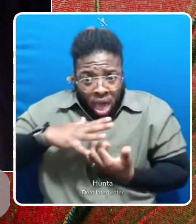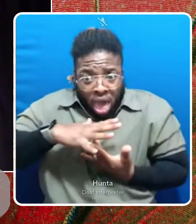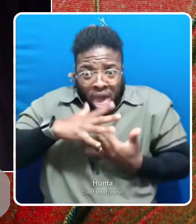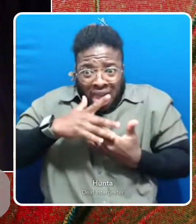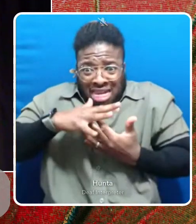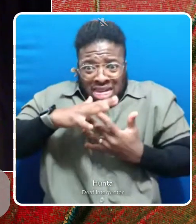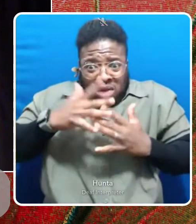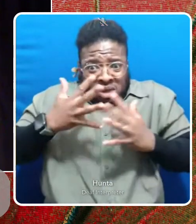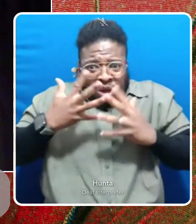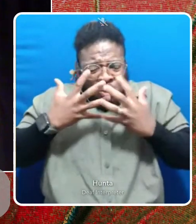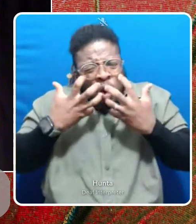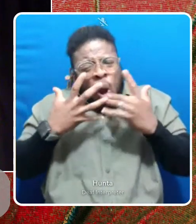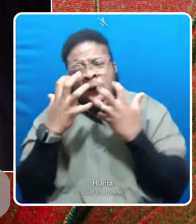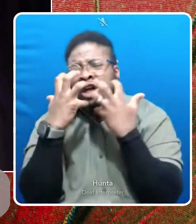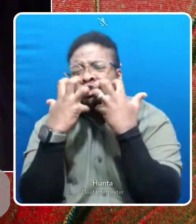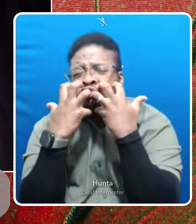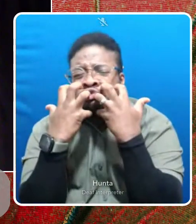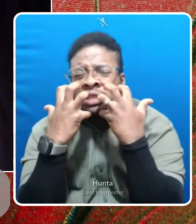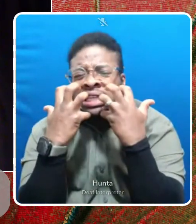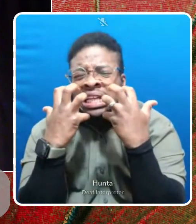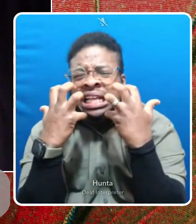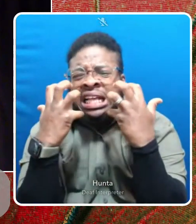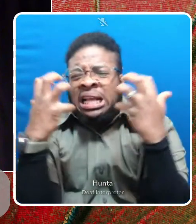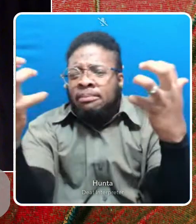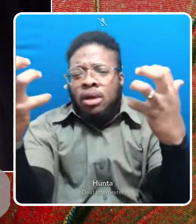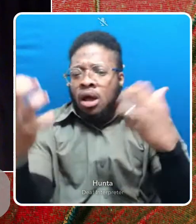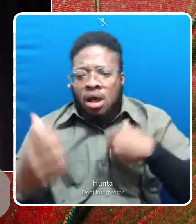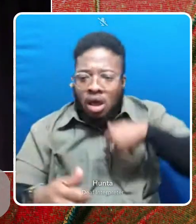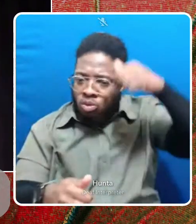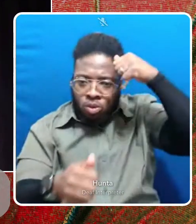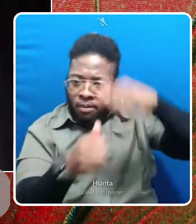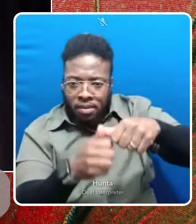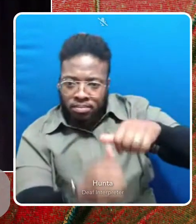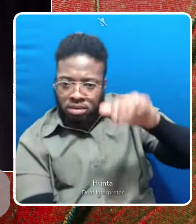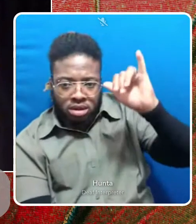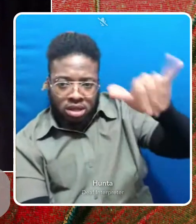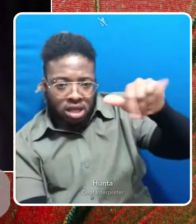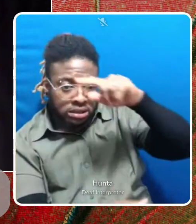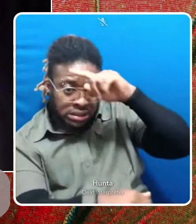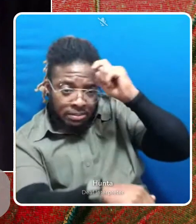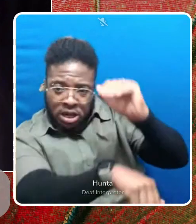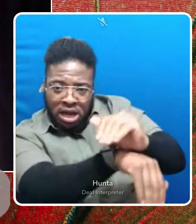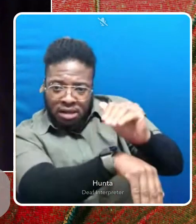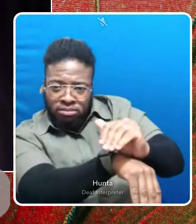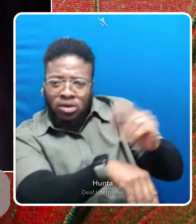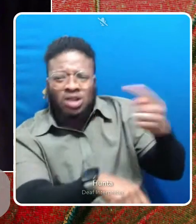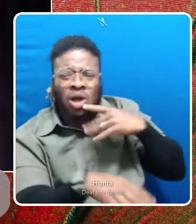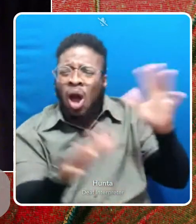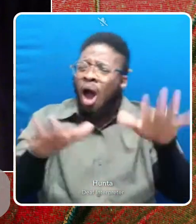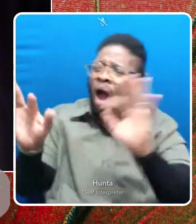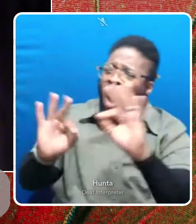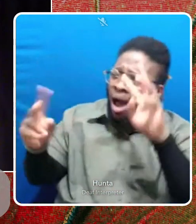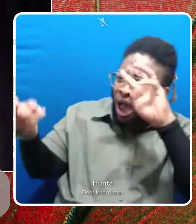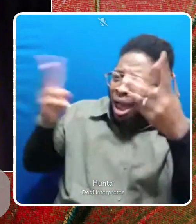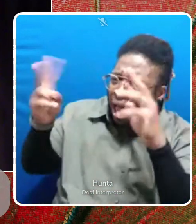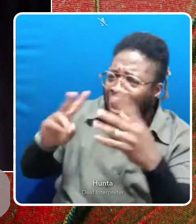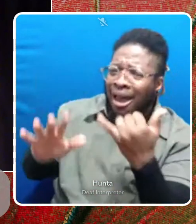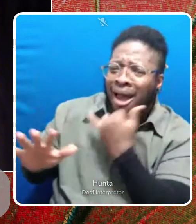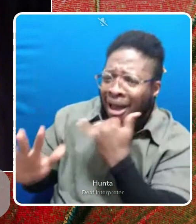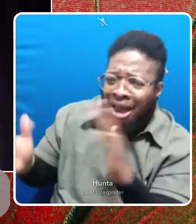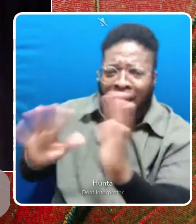of that Swisher Sweet summer night, but she calls it a misunderstanding, and maybe it was. Her